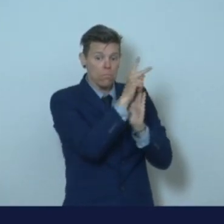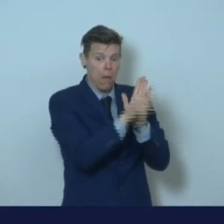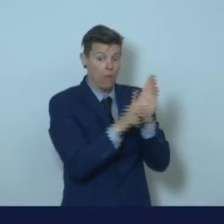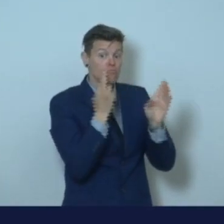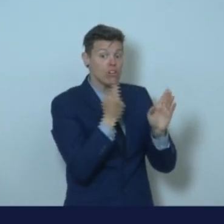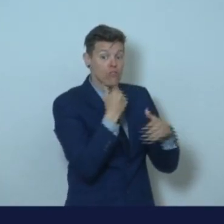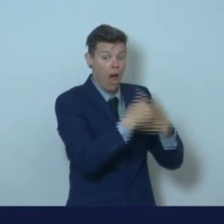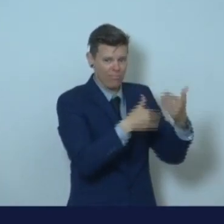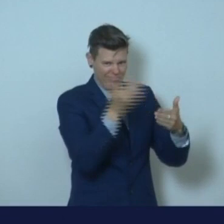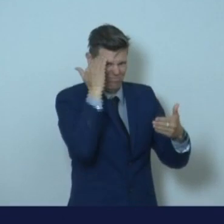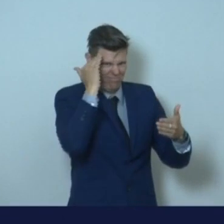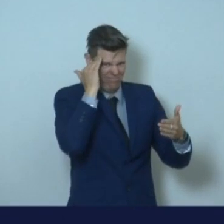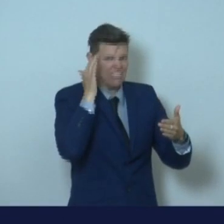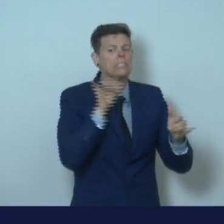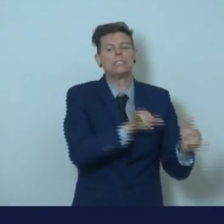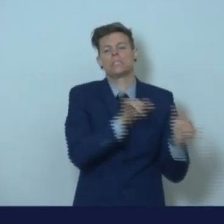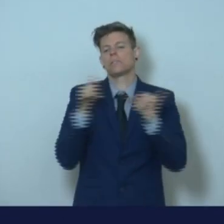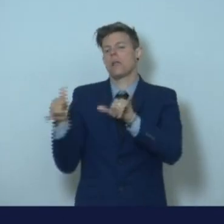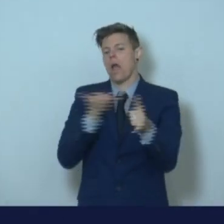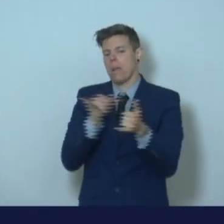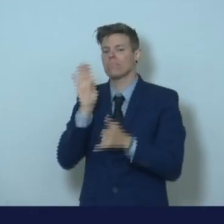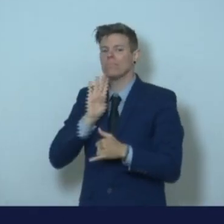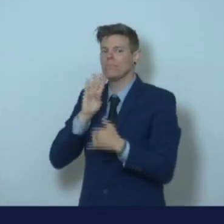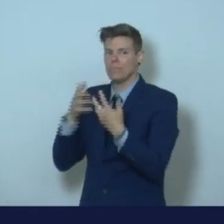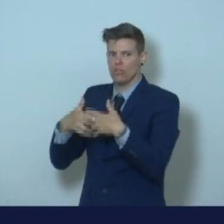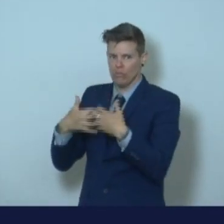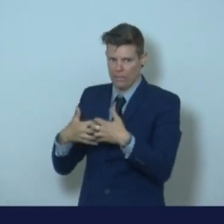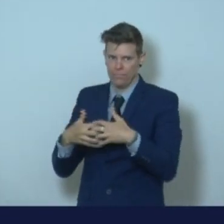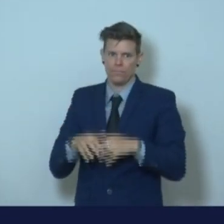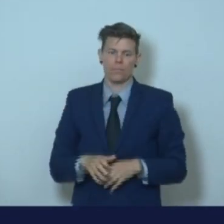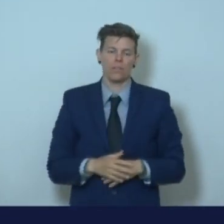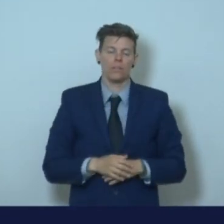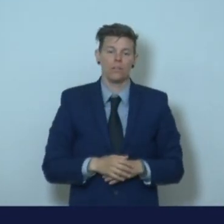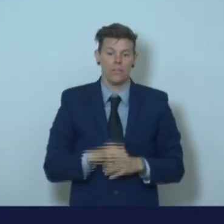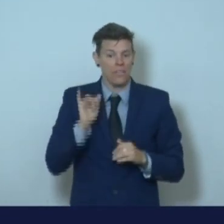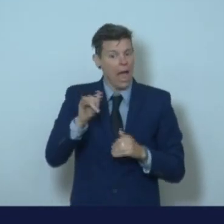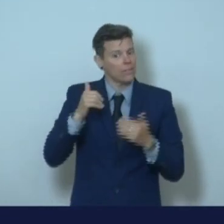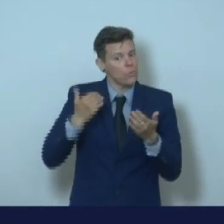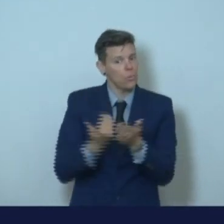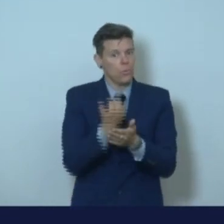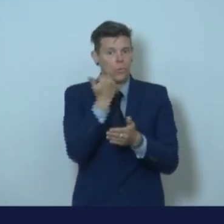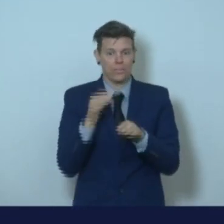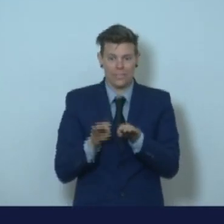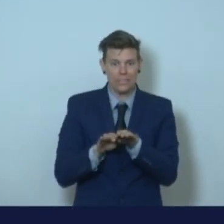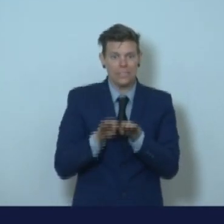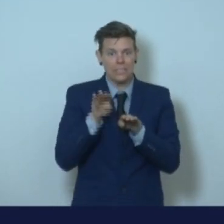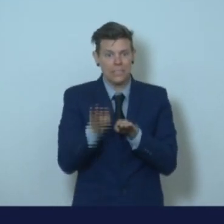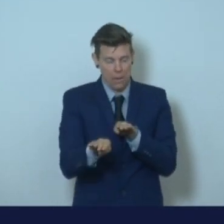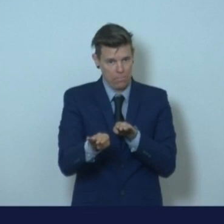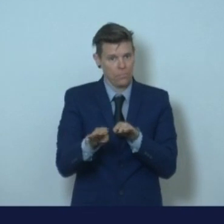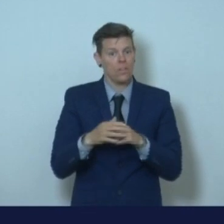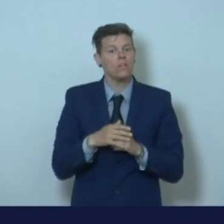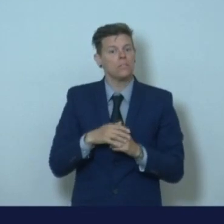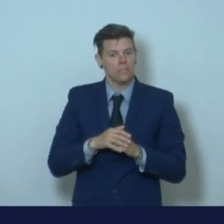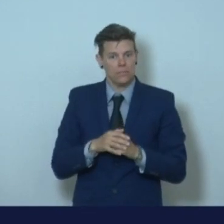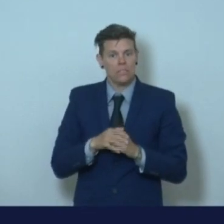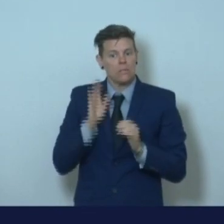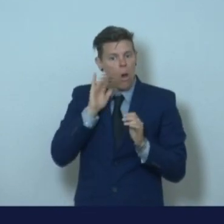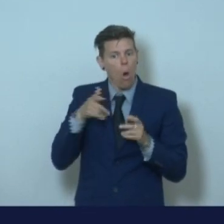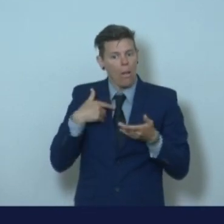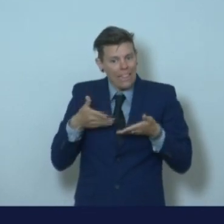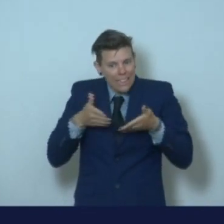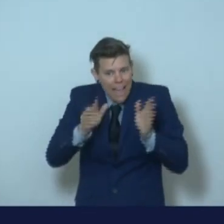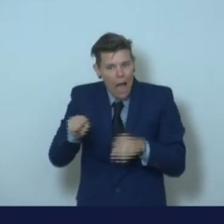And so I'm pleased to announce this. It's another step. Allow people to support their